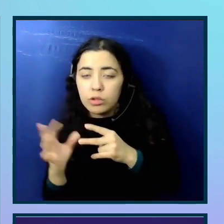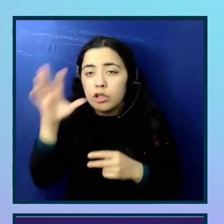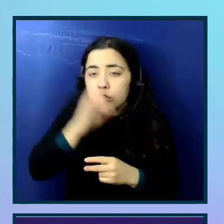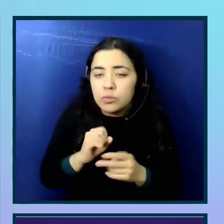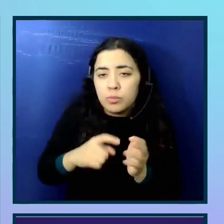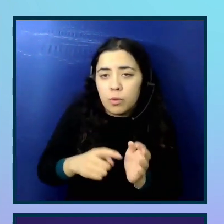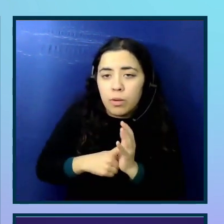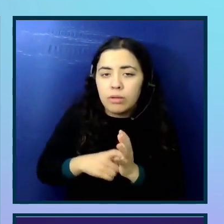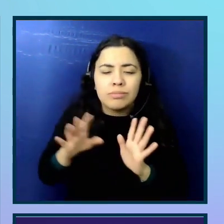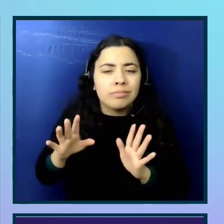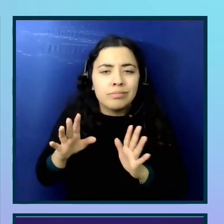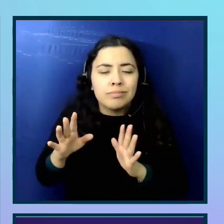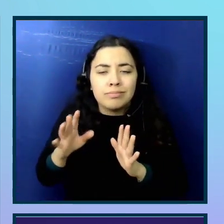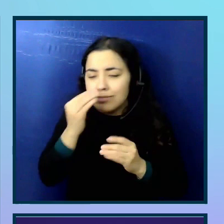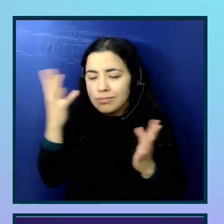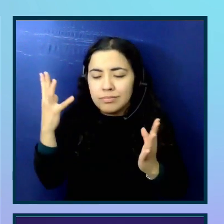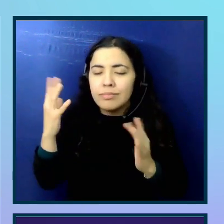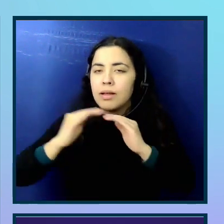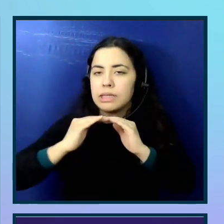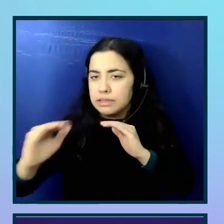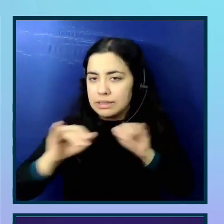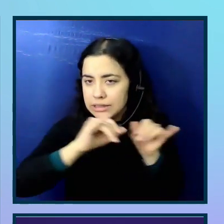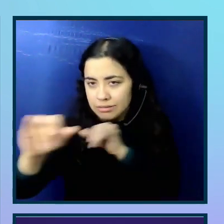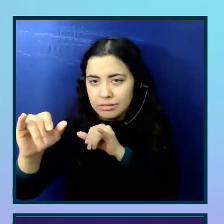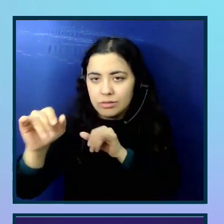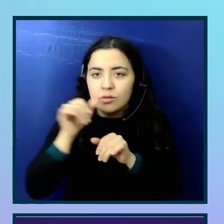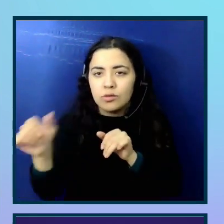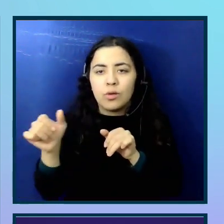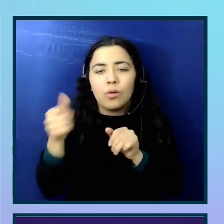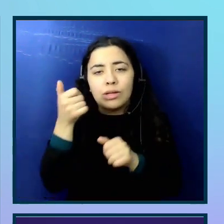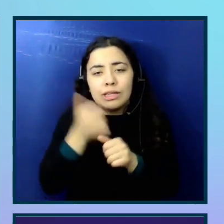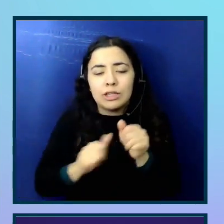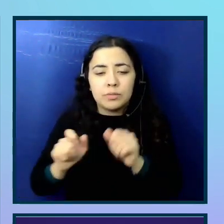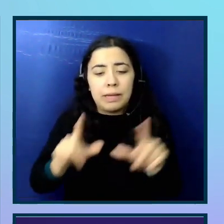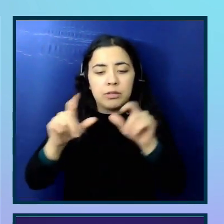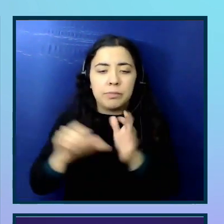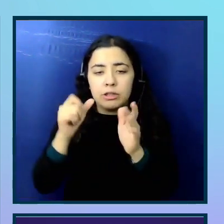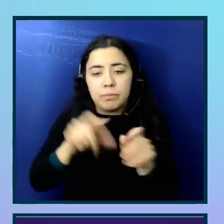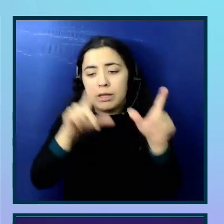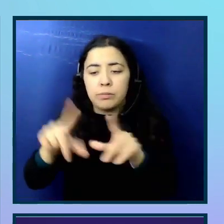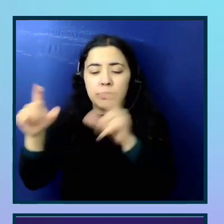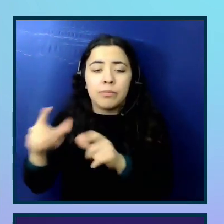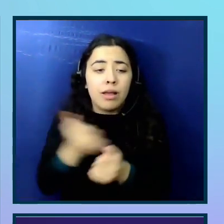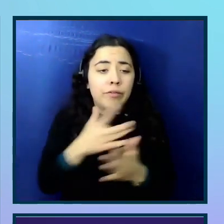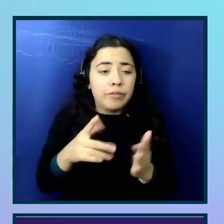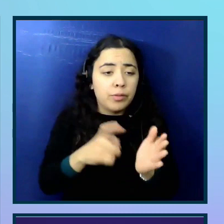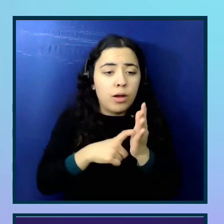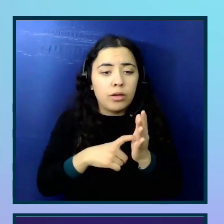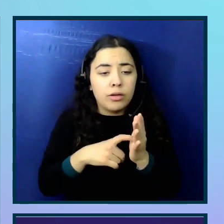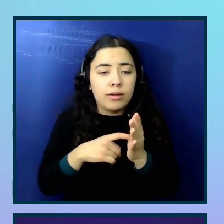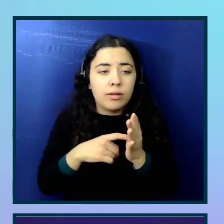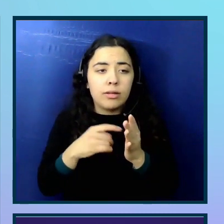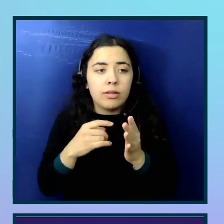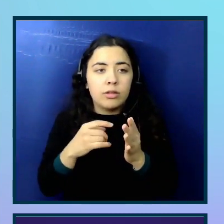do, stick to it, be consistent. Don't switch from page to page. If you're going to say everything's required unless otherwise told,